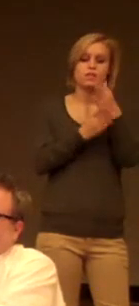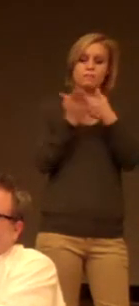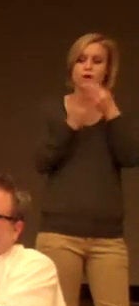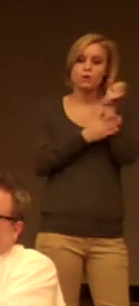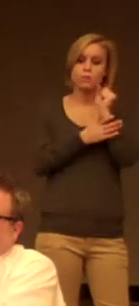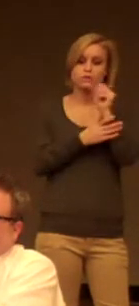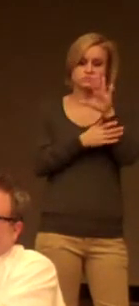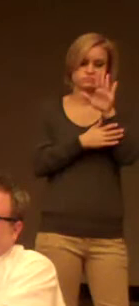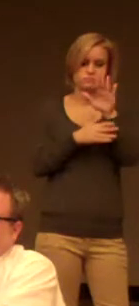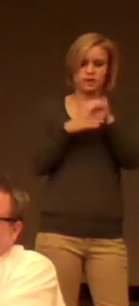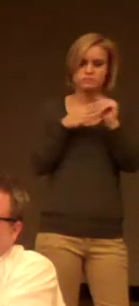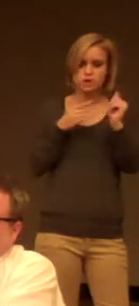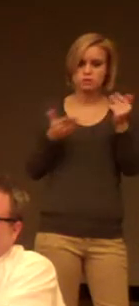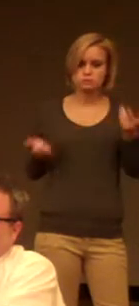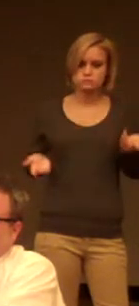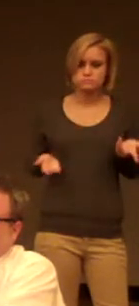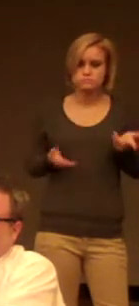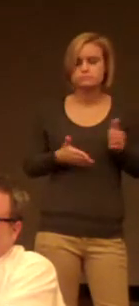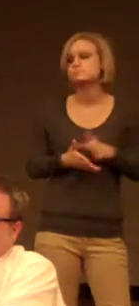$5.